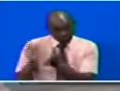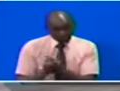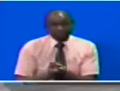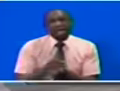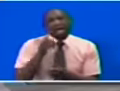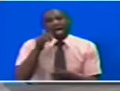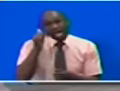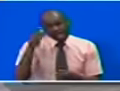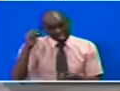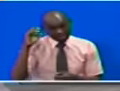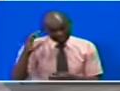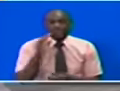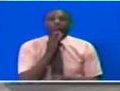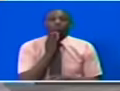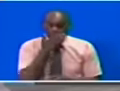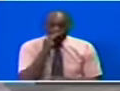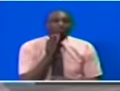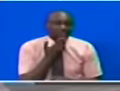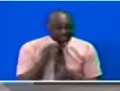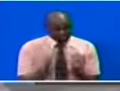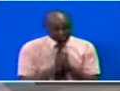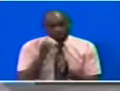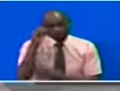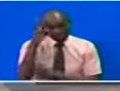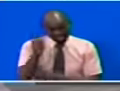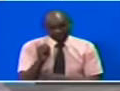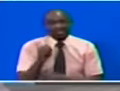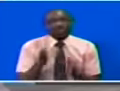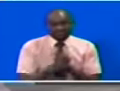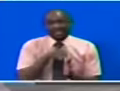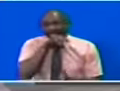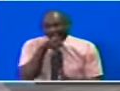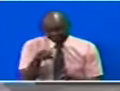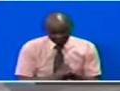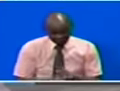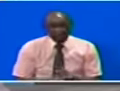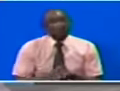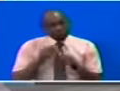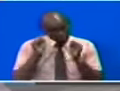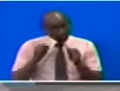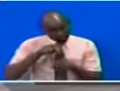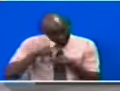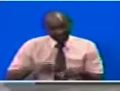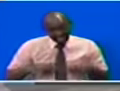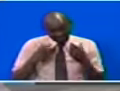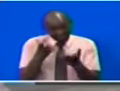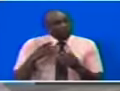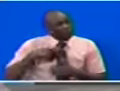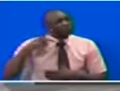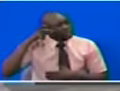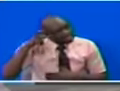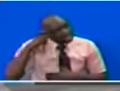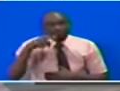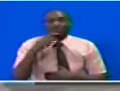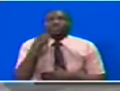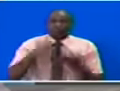Amani National Coalition, with Musalia Mudavadi, as well as ODM with Raila Odinga. We'll definitely be going there live to just listen into what